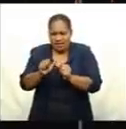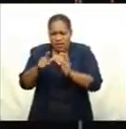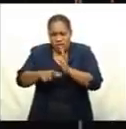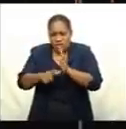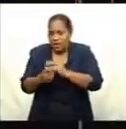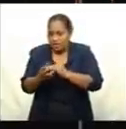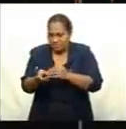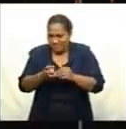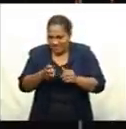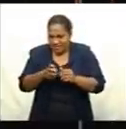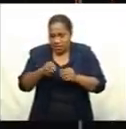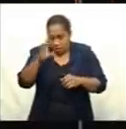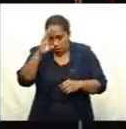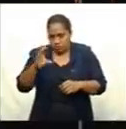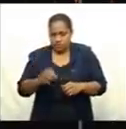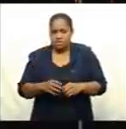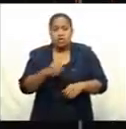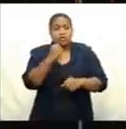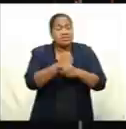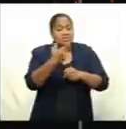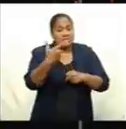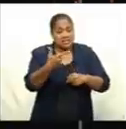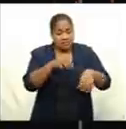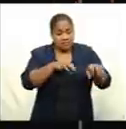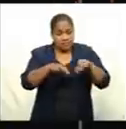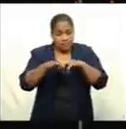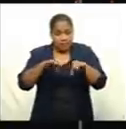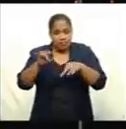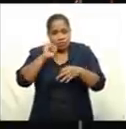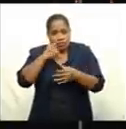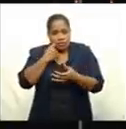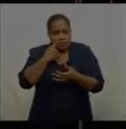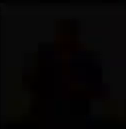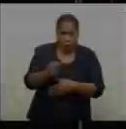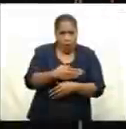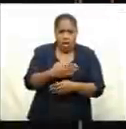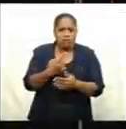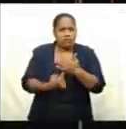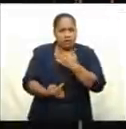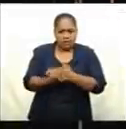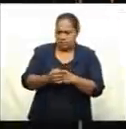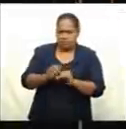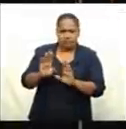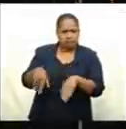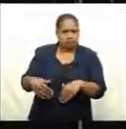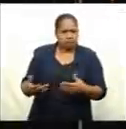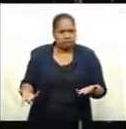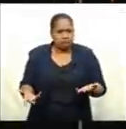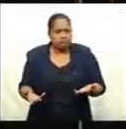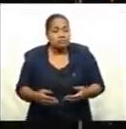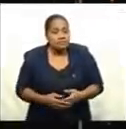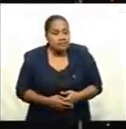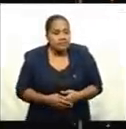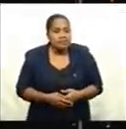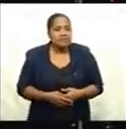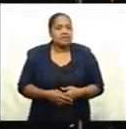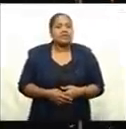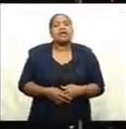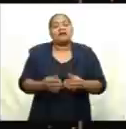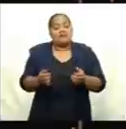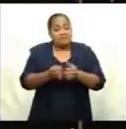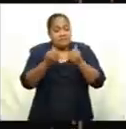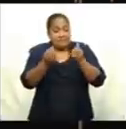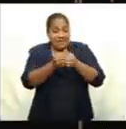However, details of how the G7 plan will be financed remain unclear. It's common that many couples succeed in running a